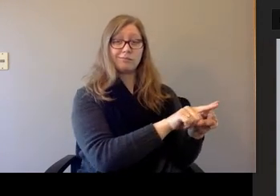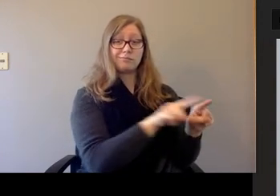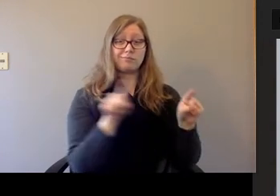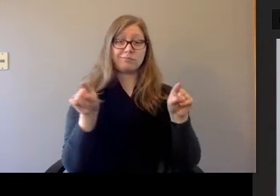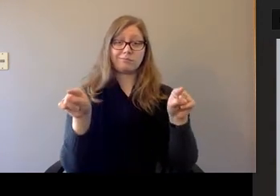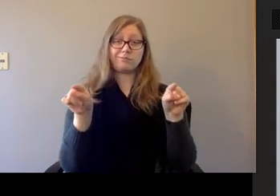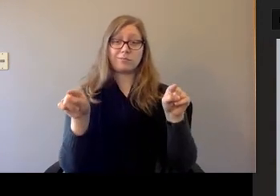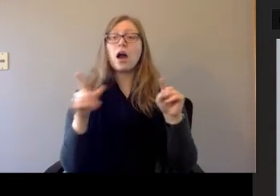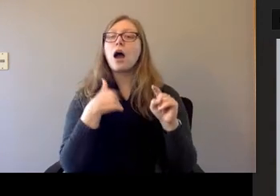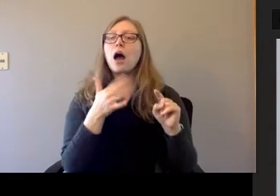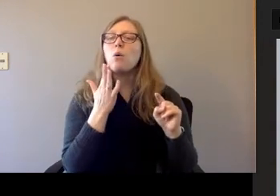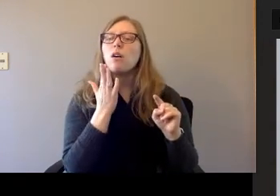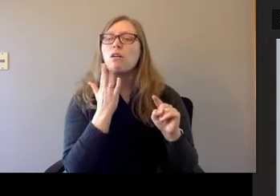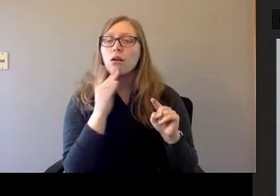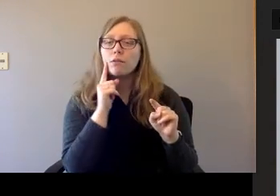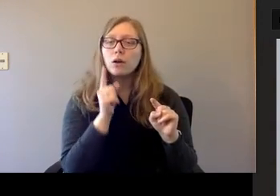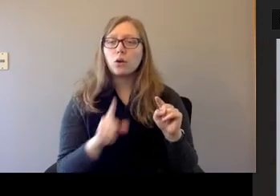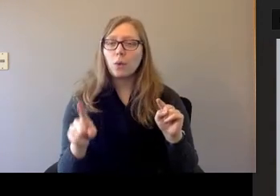shade in